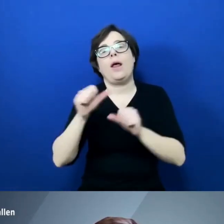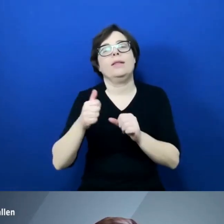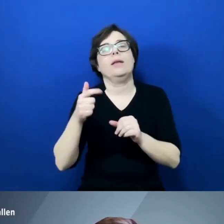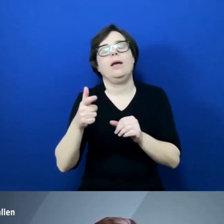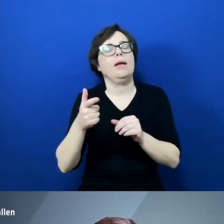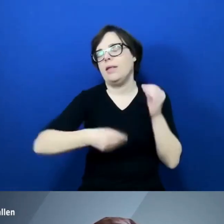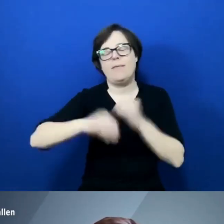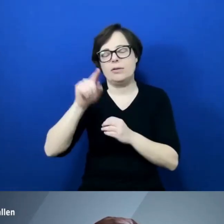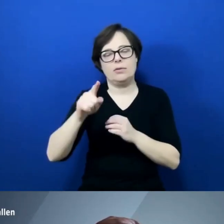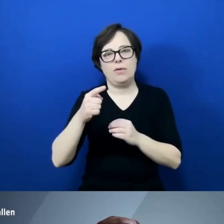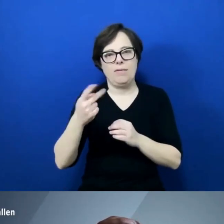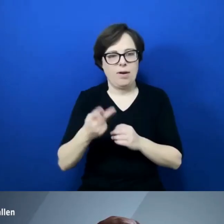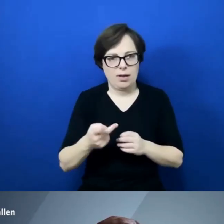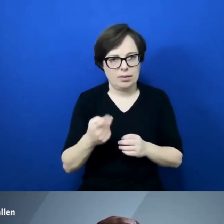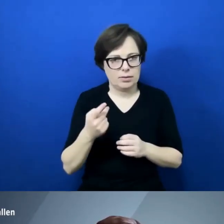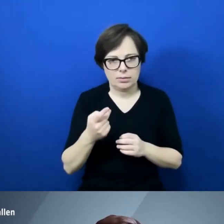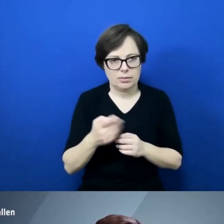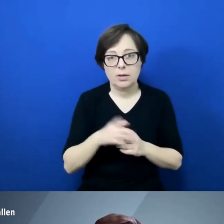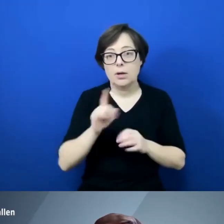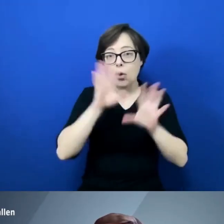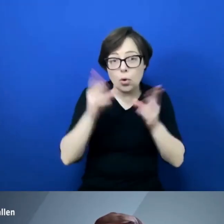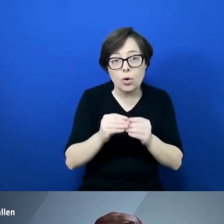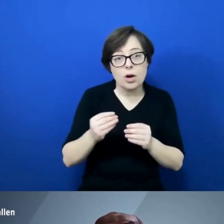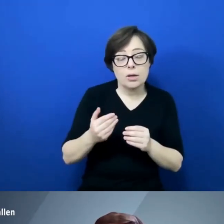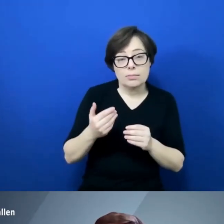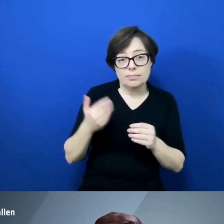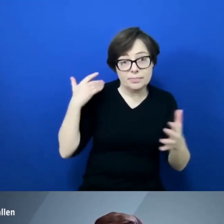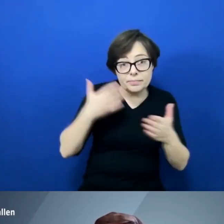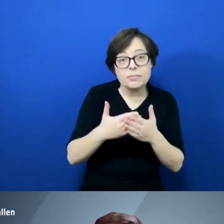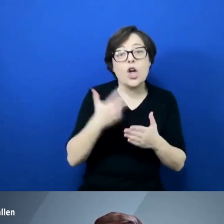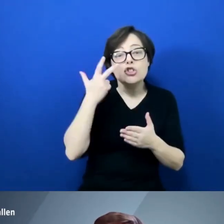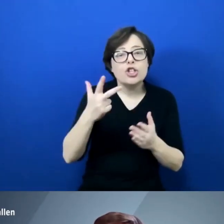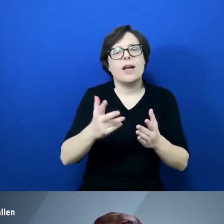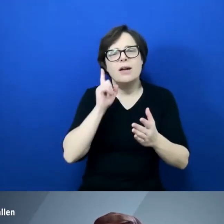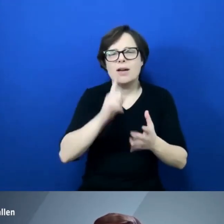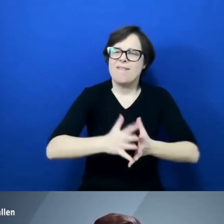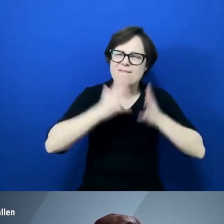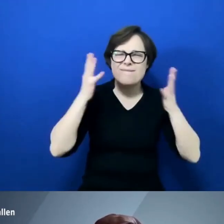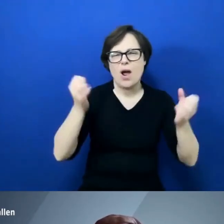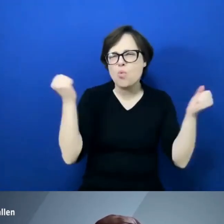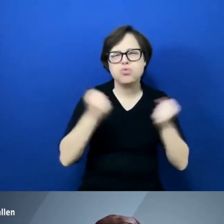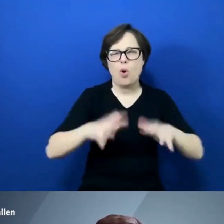River. So in 20-something years, we had 3 great floods, to speak